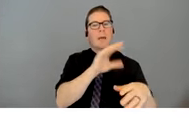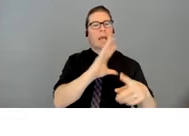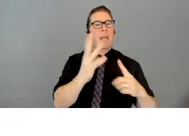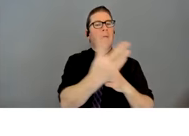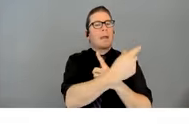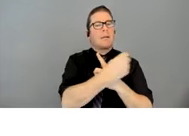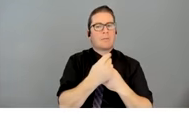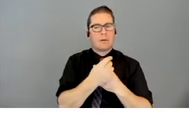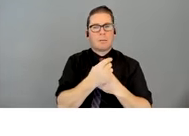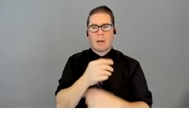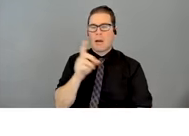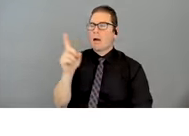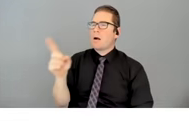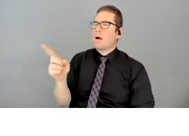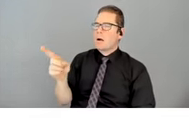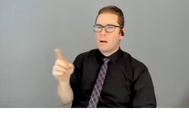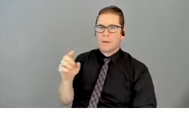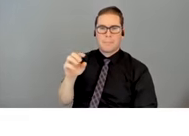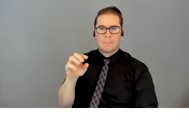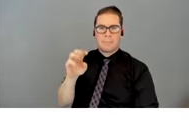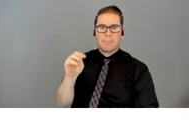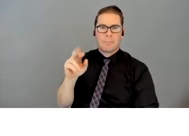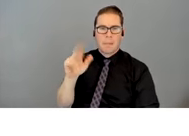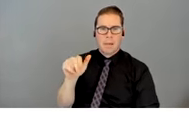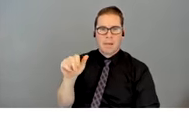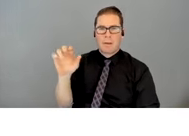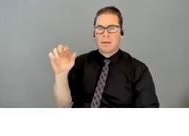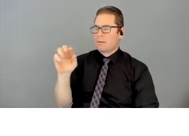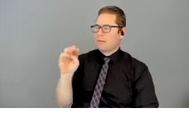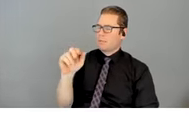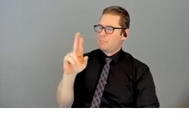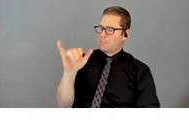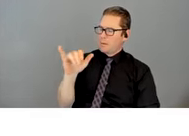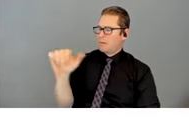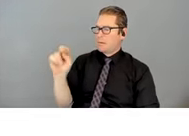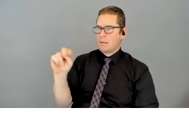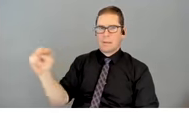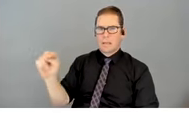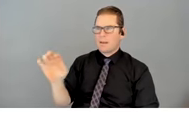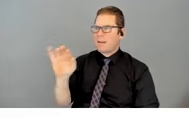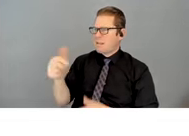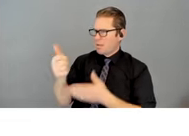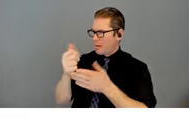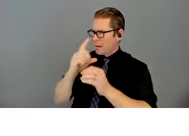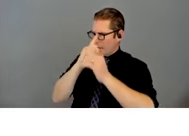Yeah, that was good. That was very helpful. Thanks, Sam. So